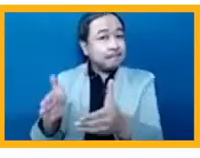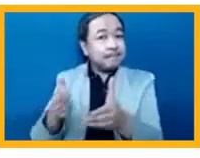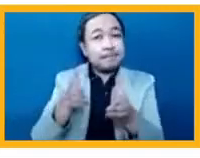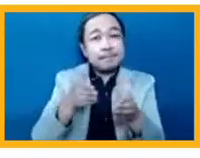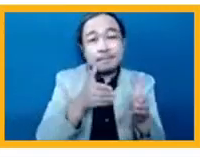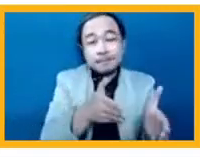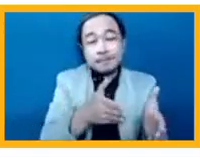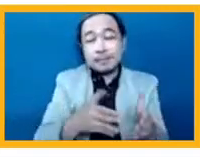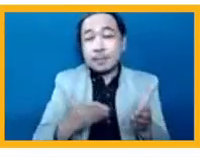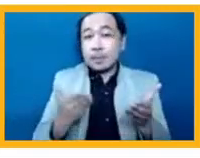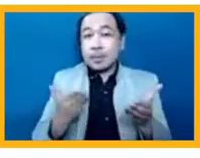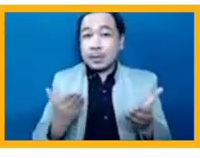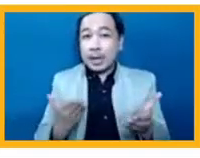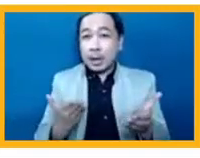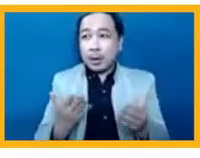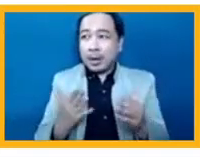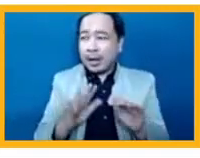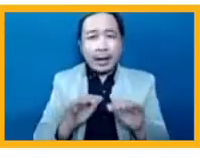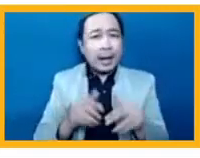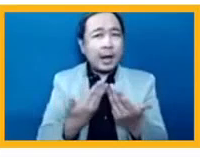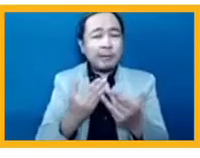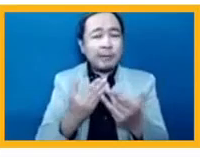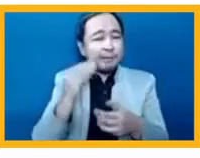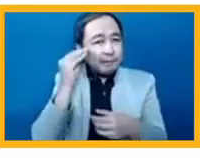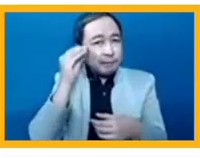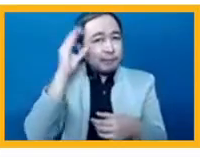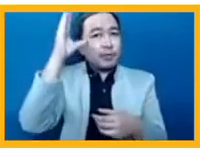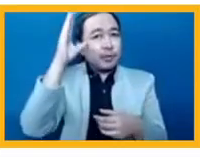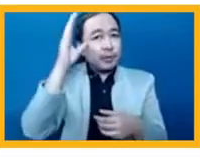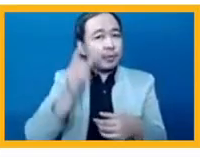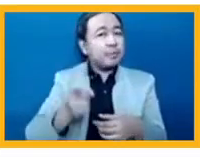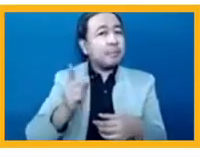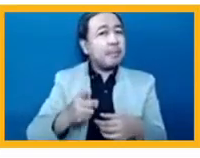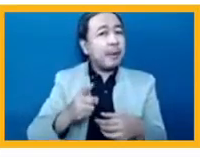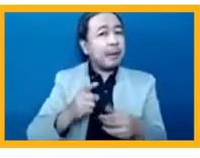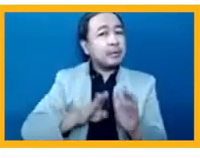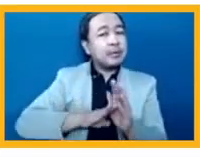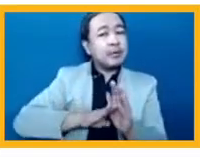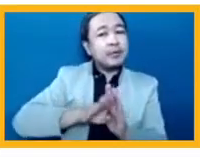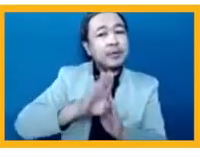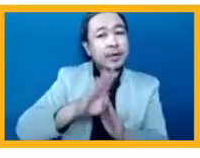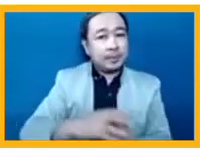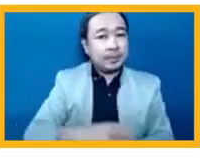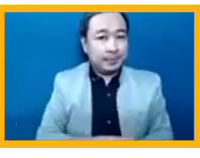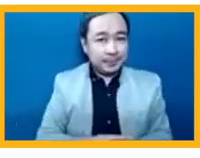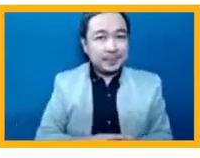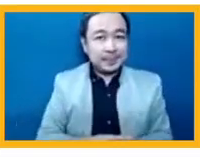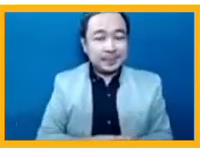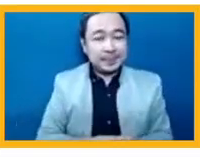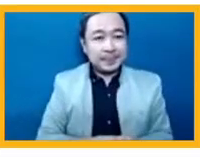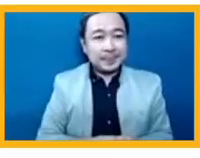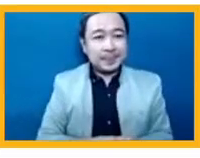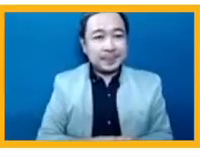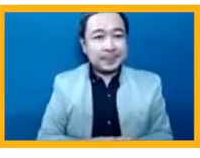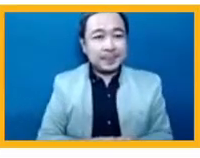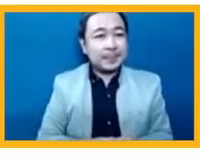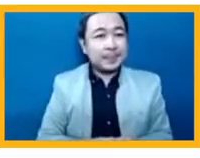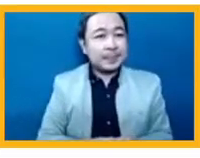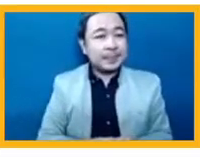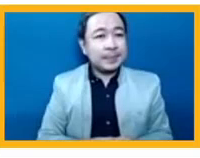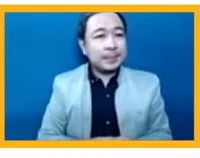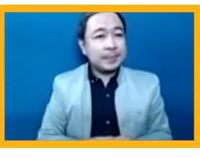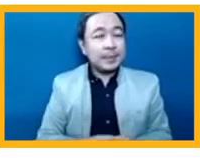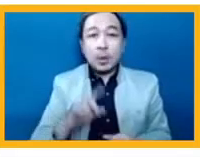riding now on the wave of increased awareness and demand due to the pandemic. Next slide, please. In one of our